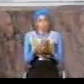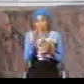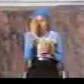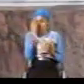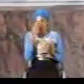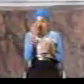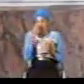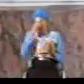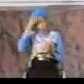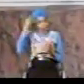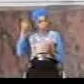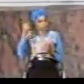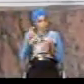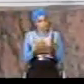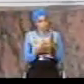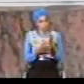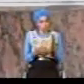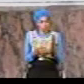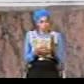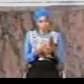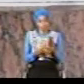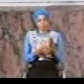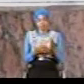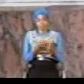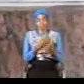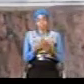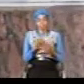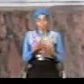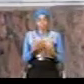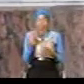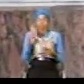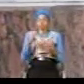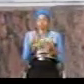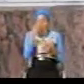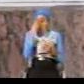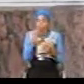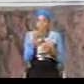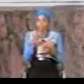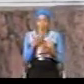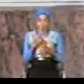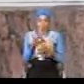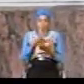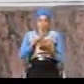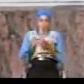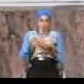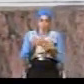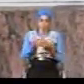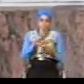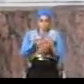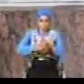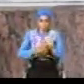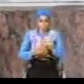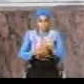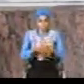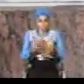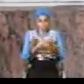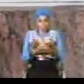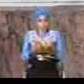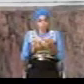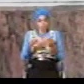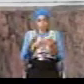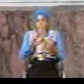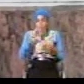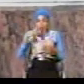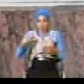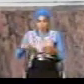that. So it happened in the night. I want to use myself. I just get up. I say, I think I'll be having pain before.